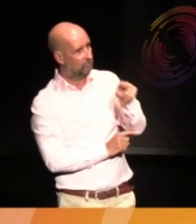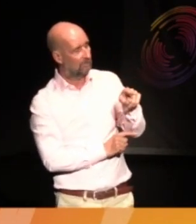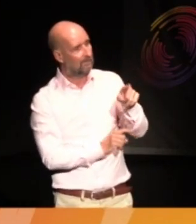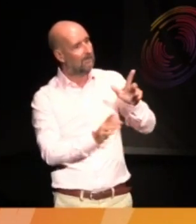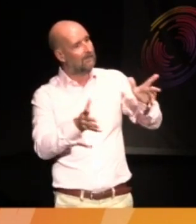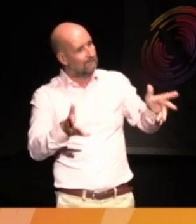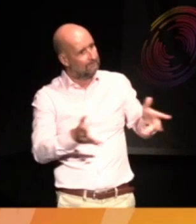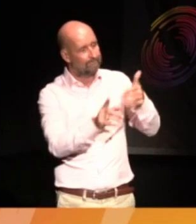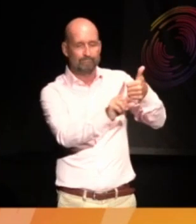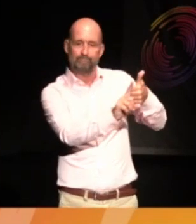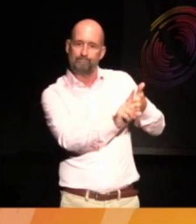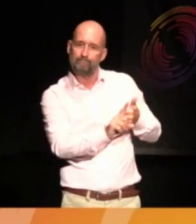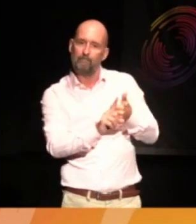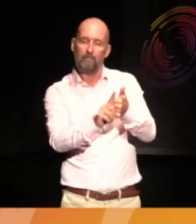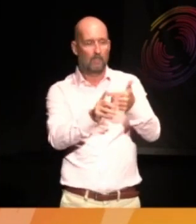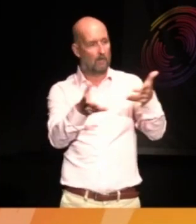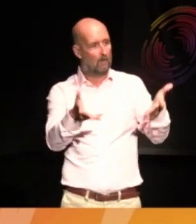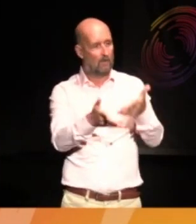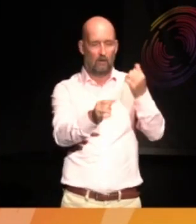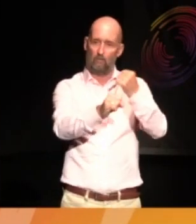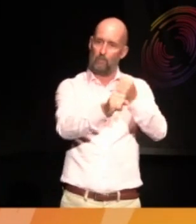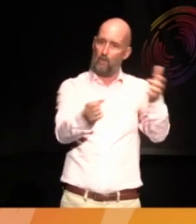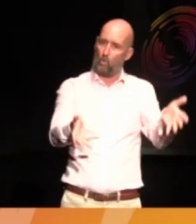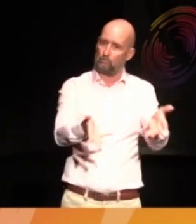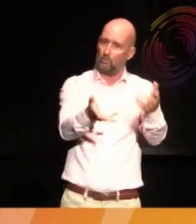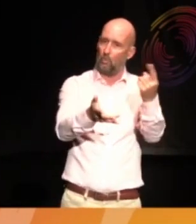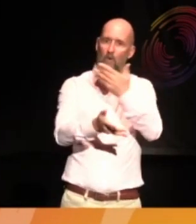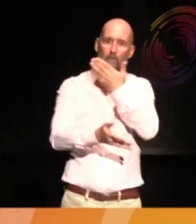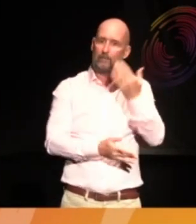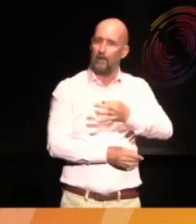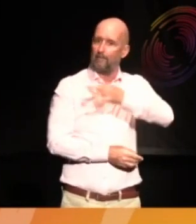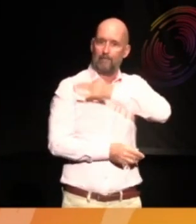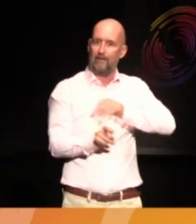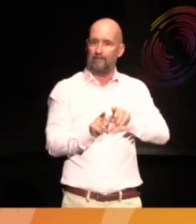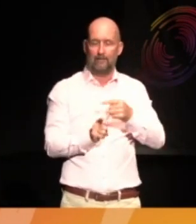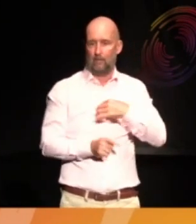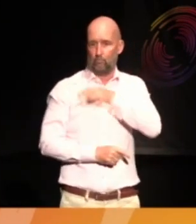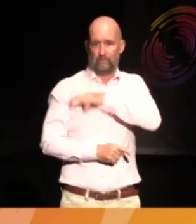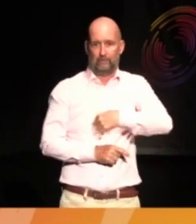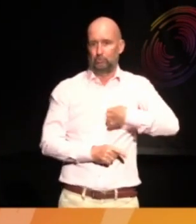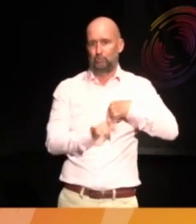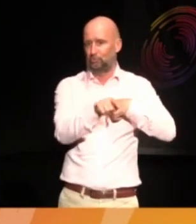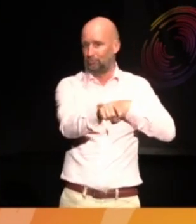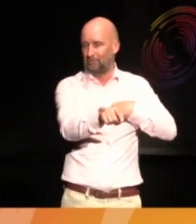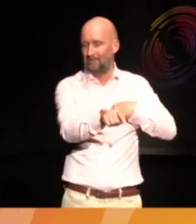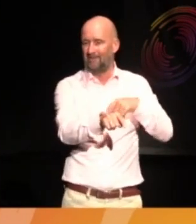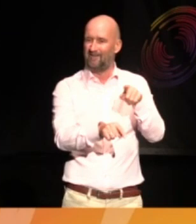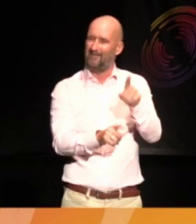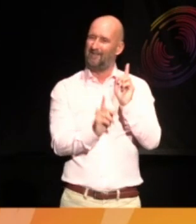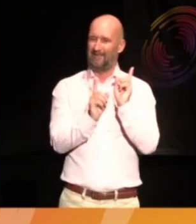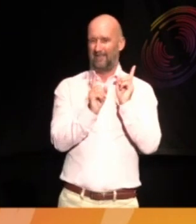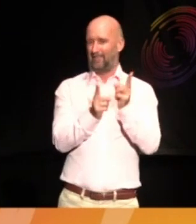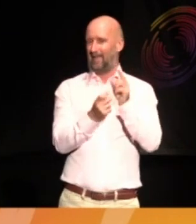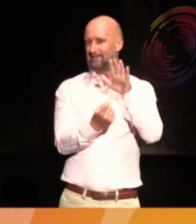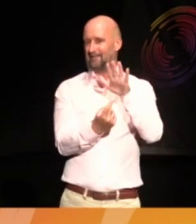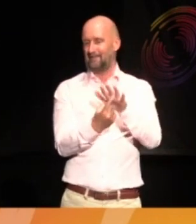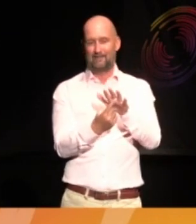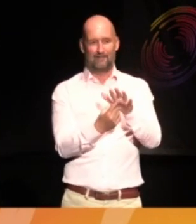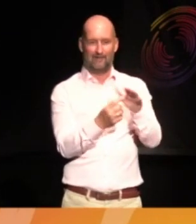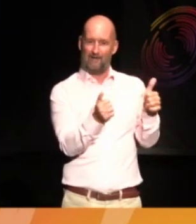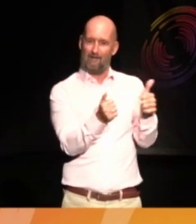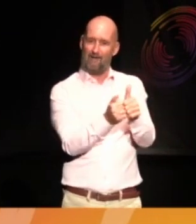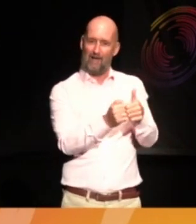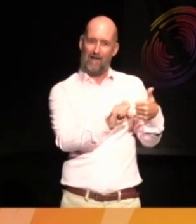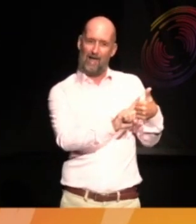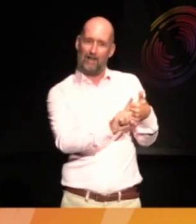encourage and promote those people who don't have the benefit of that same privilege is really important. And that for me is the crux of allyship. If more people